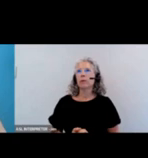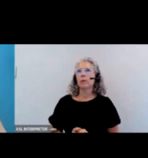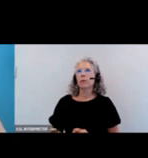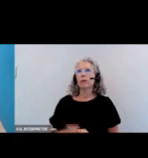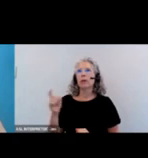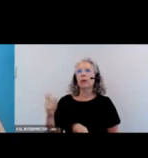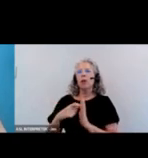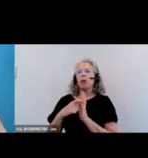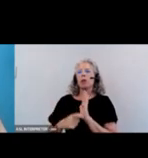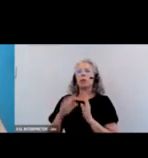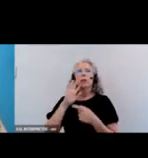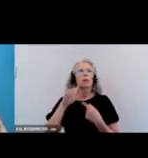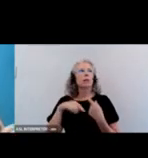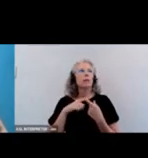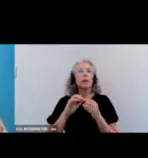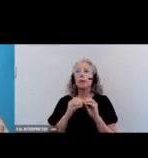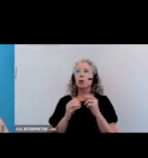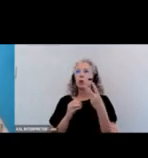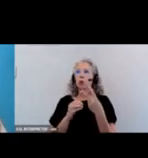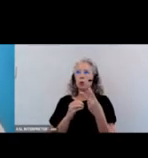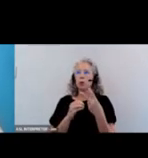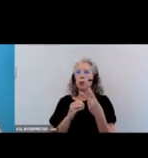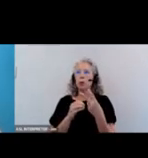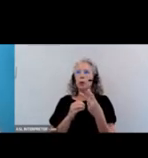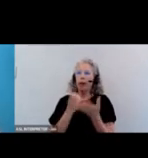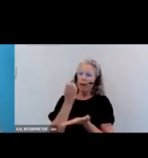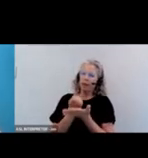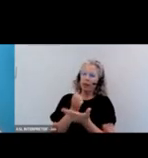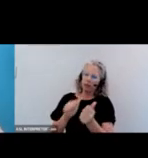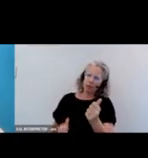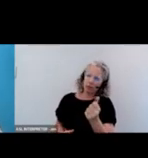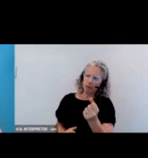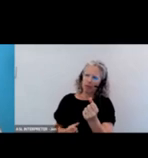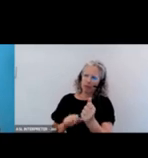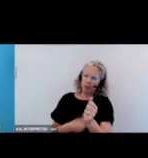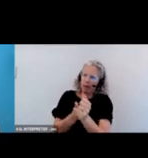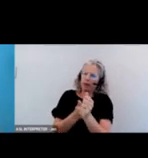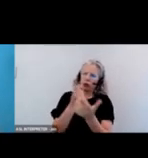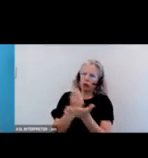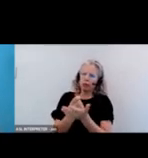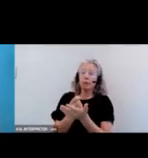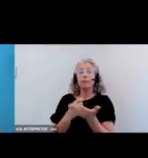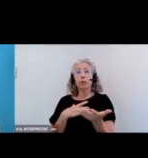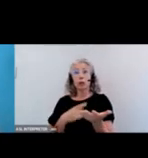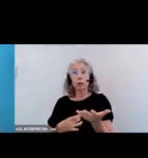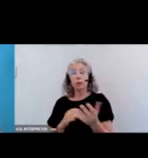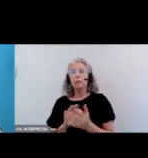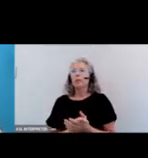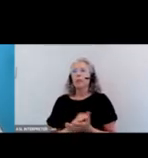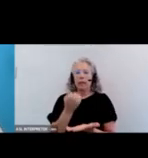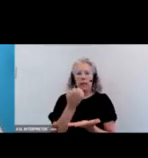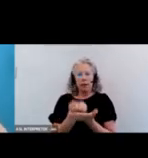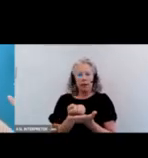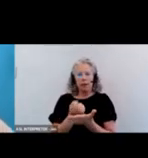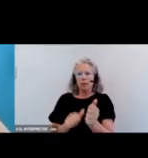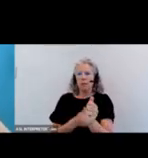article, it talked about, in number two, evidence-backed treatment. And this was an interesting one because basically in